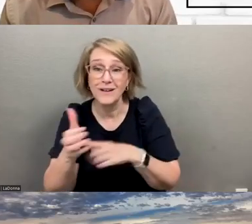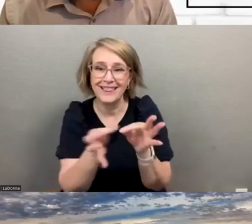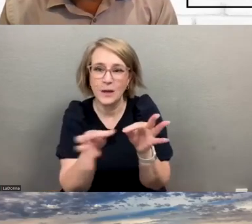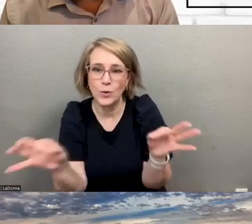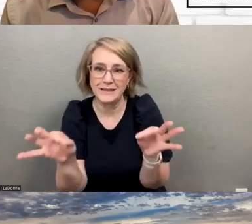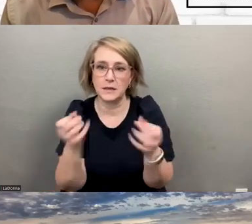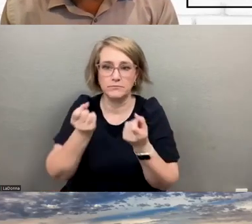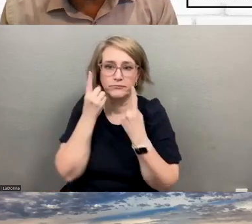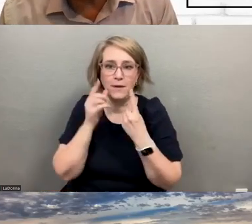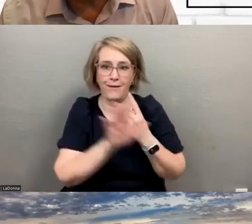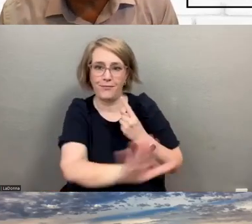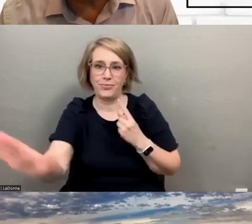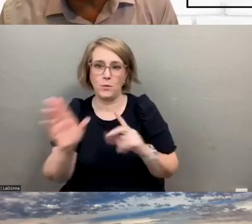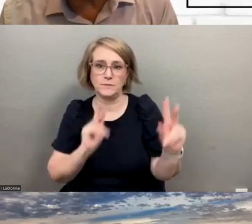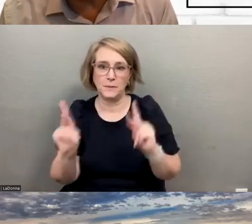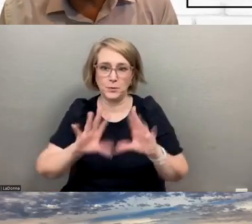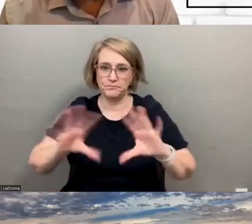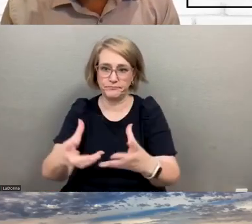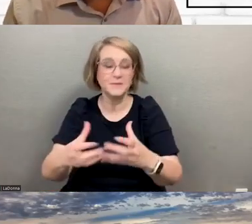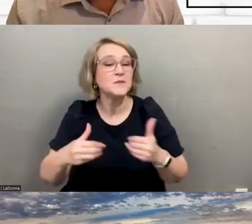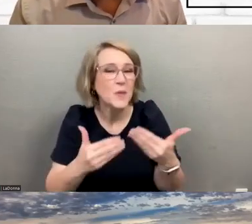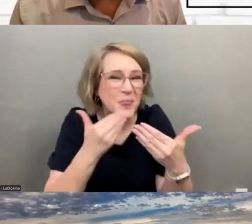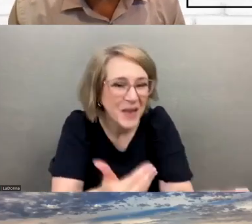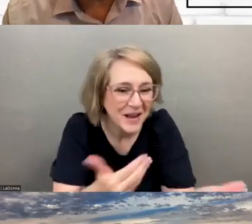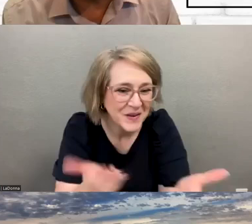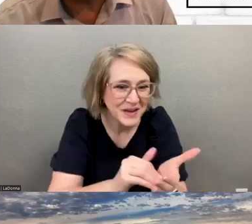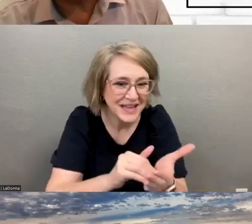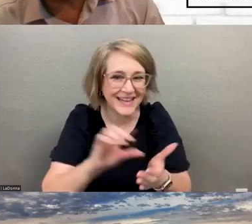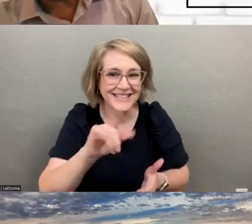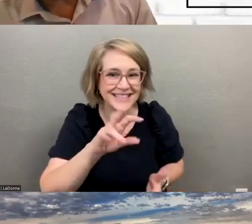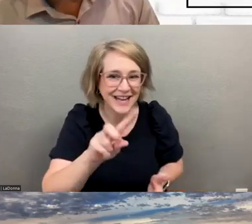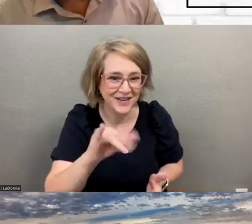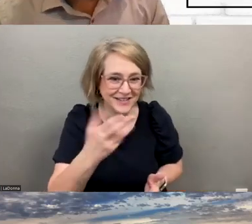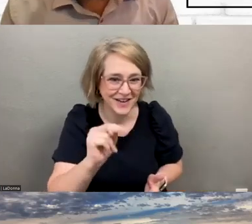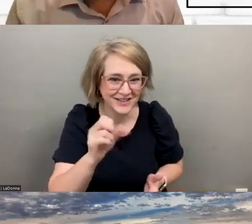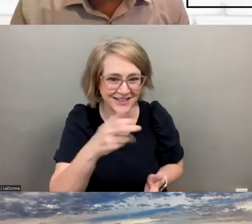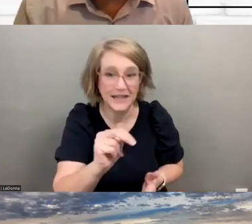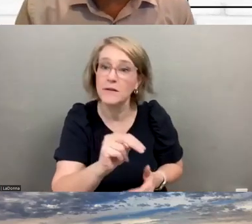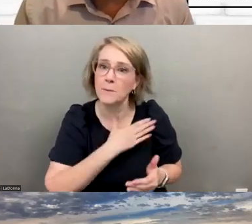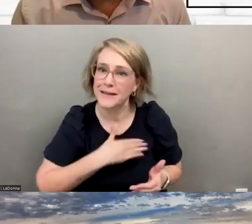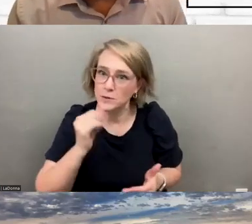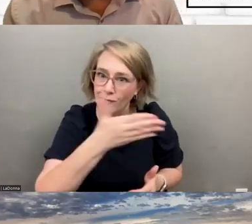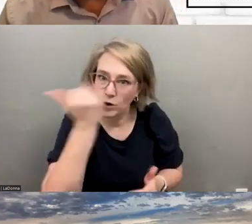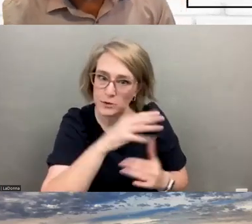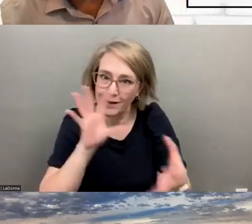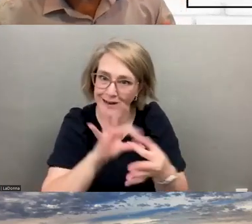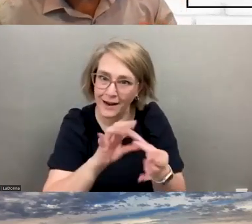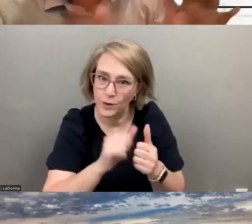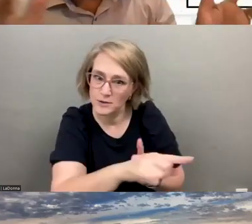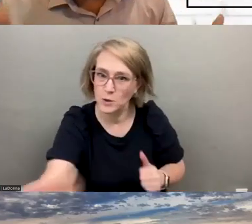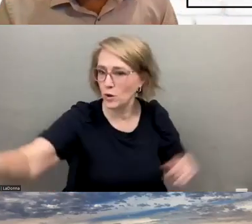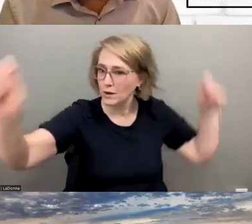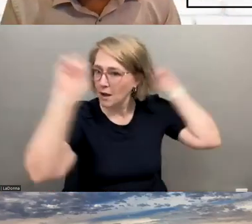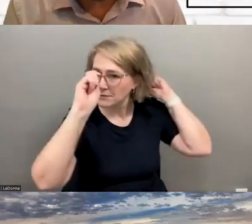you for participating in the Crisis Jam. Please do not forget to connect with us so we can get you that wonderful hat that you'll just go around and